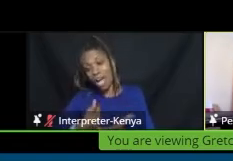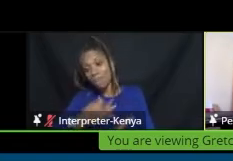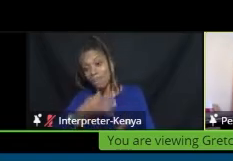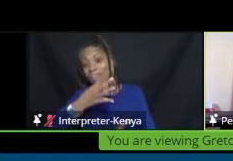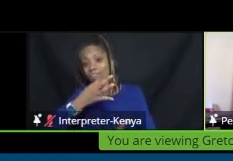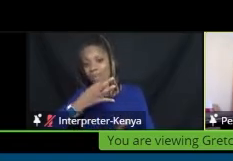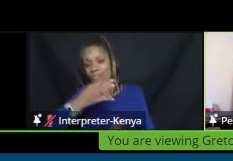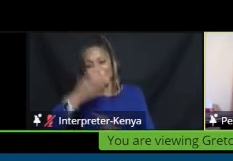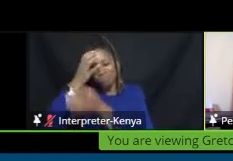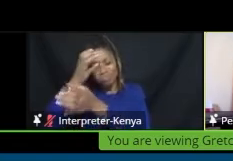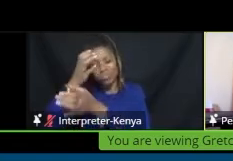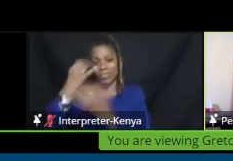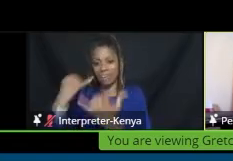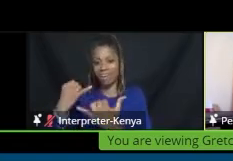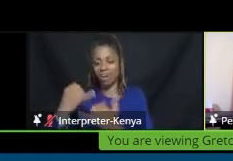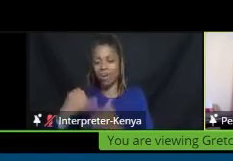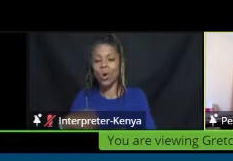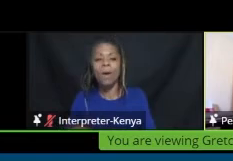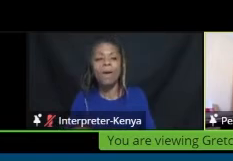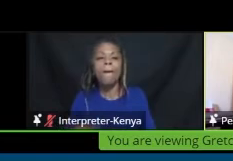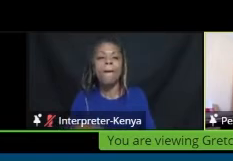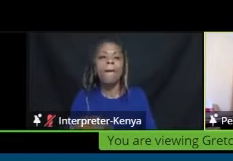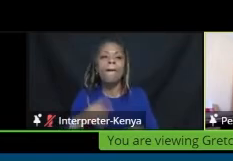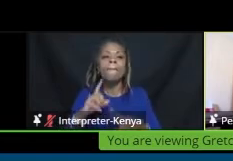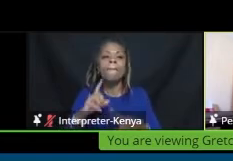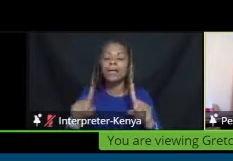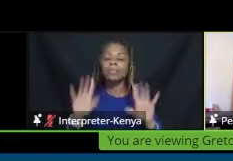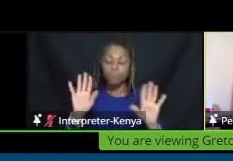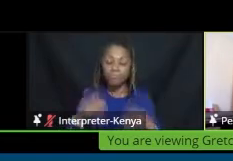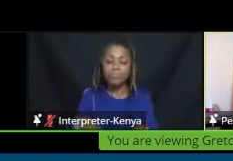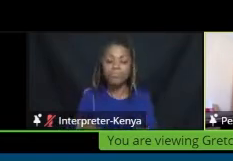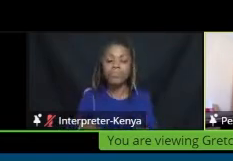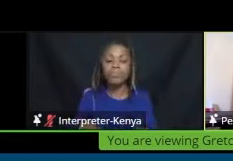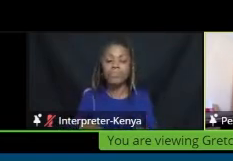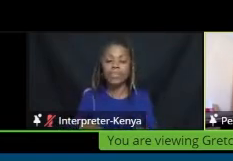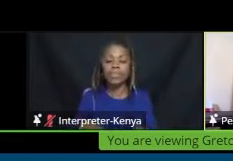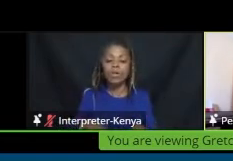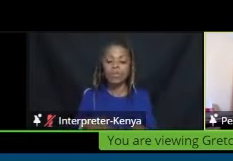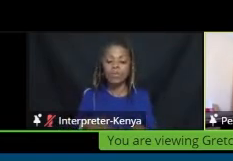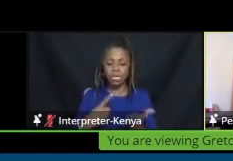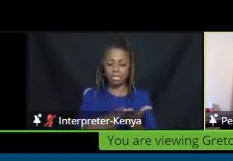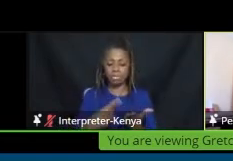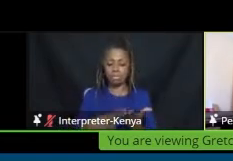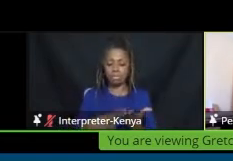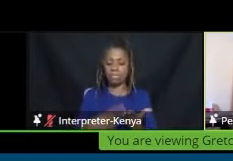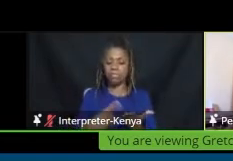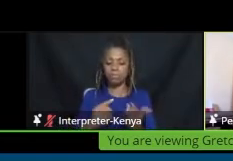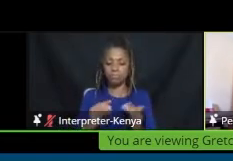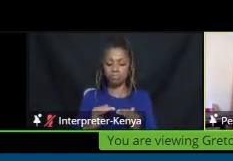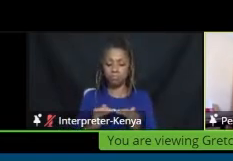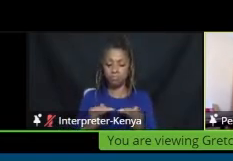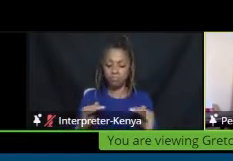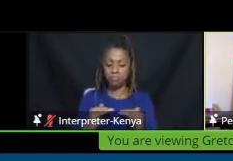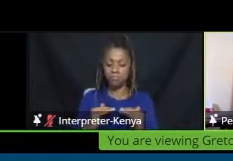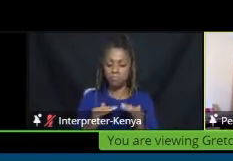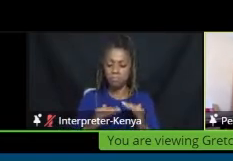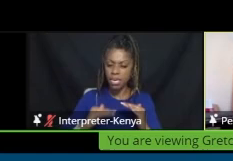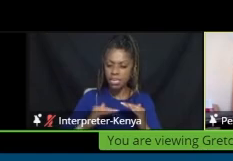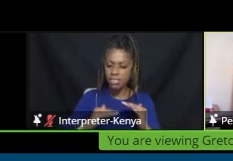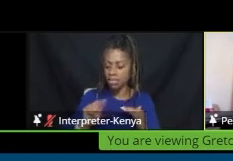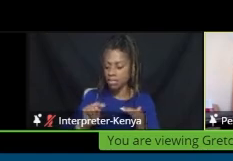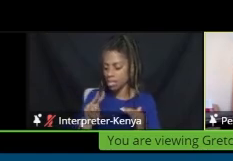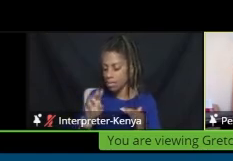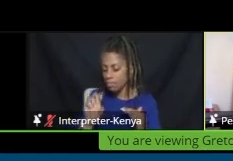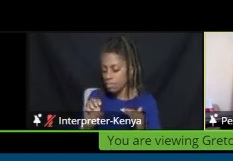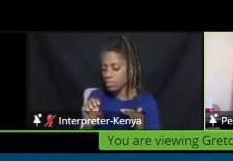with that statement. So when we talk about going from novice to expert, one thing I would ask you is, did you